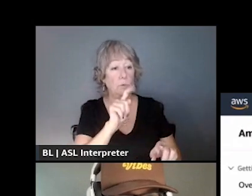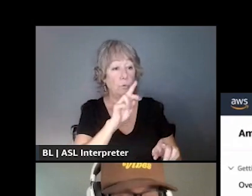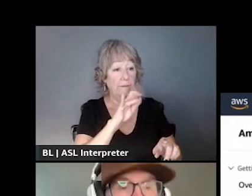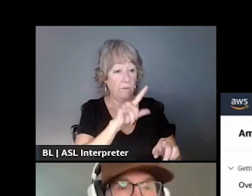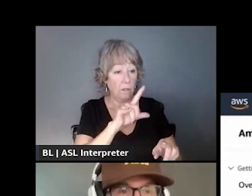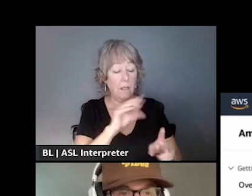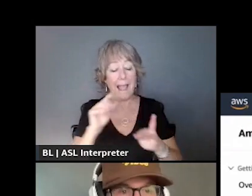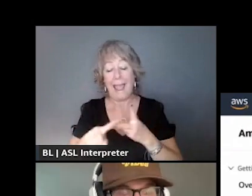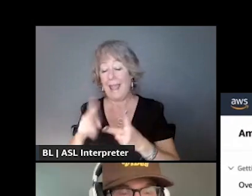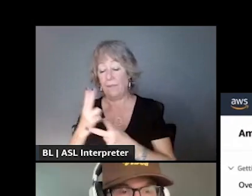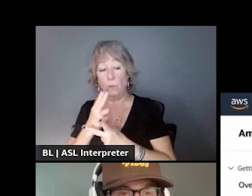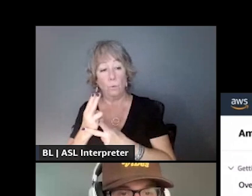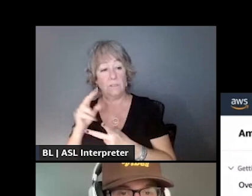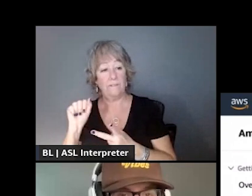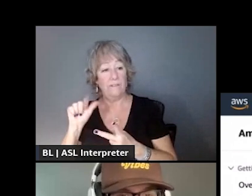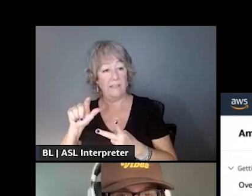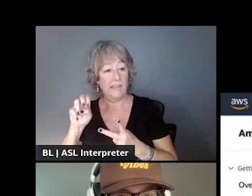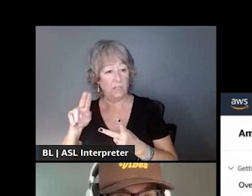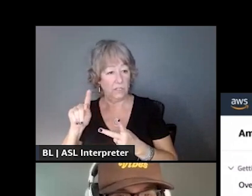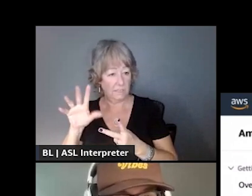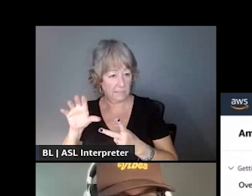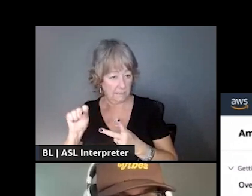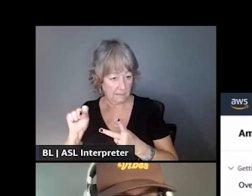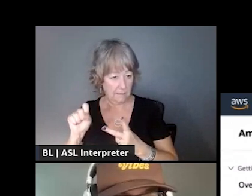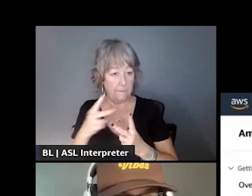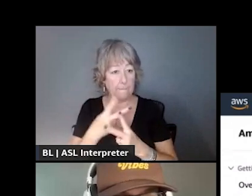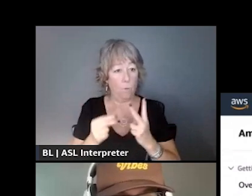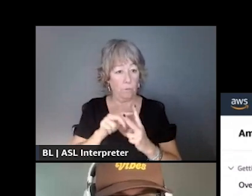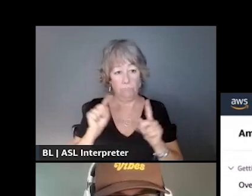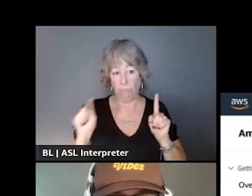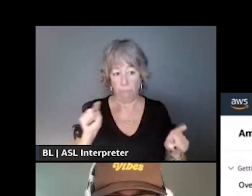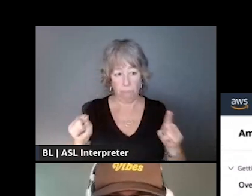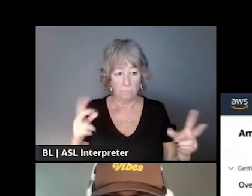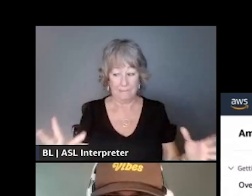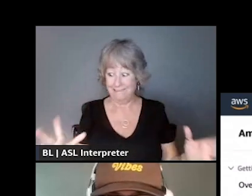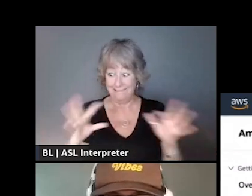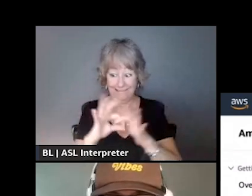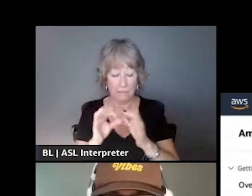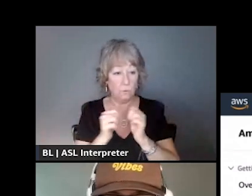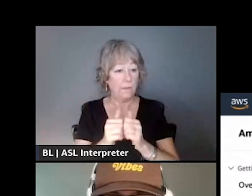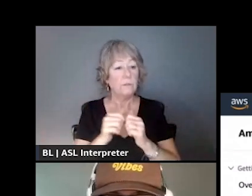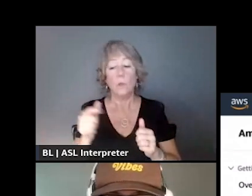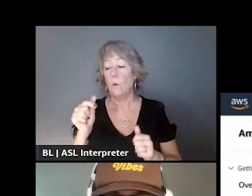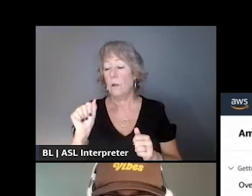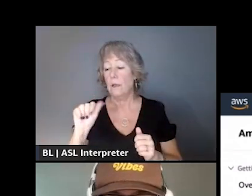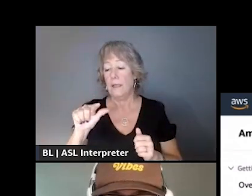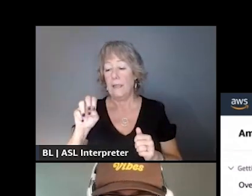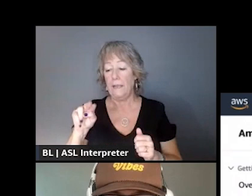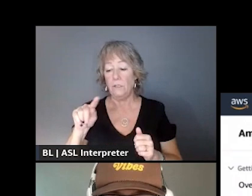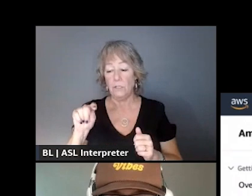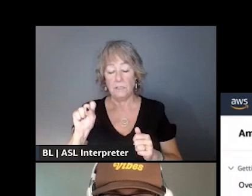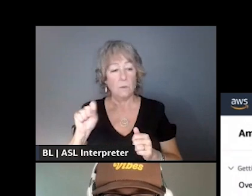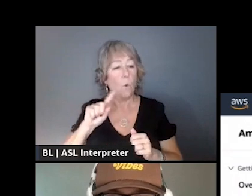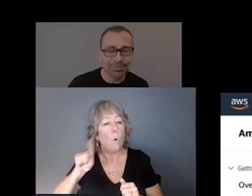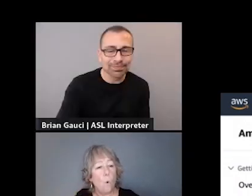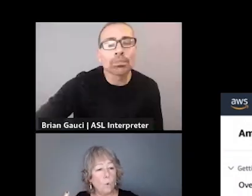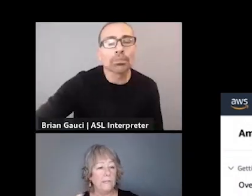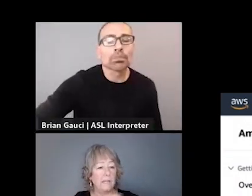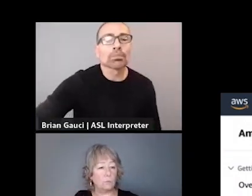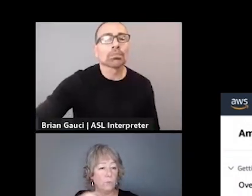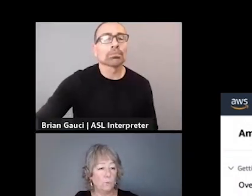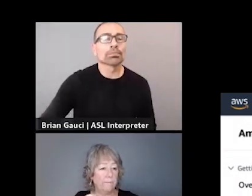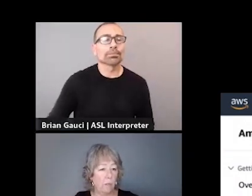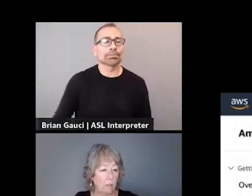agents so that you can see. Now think of this as I'm creating an agent that just does retrieval augmented generation. So come